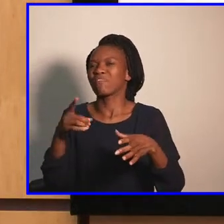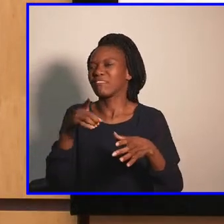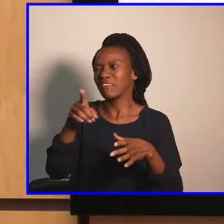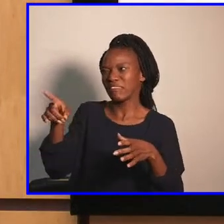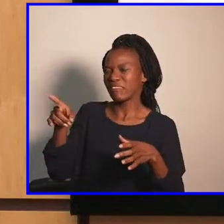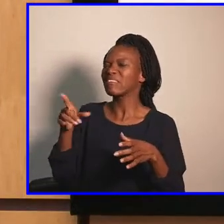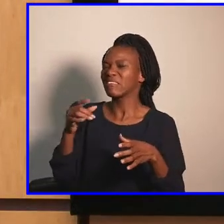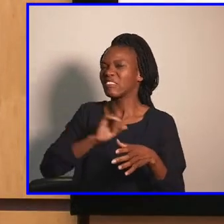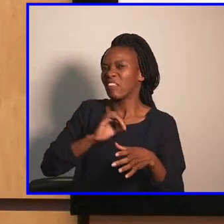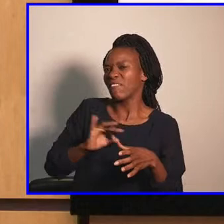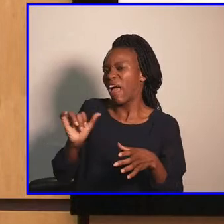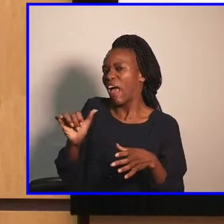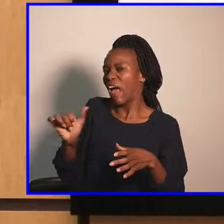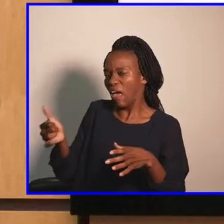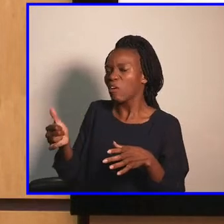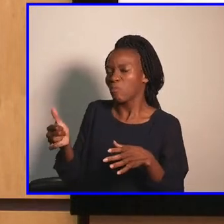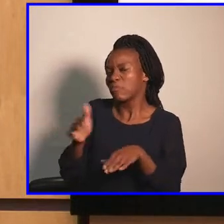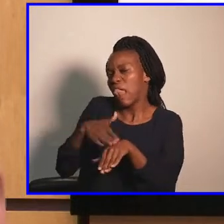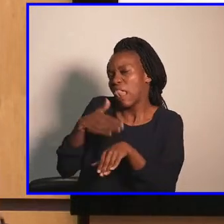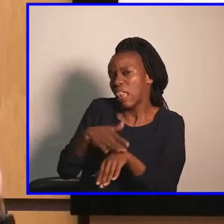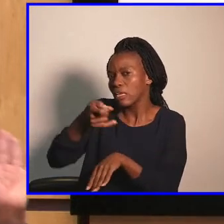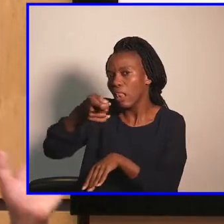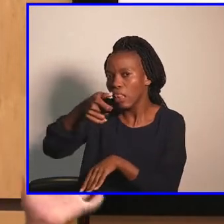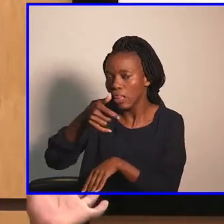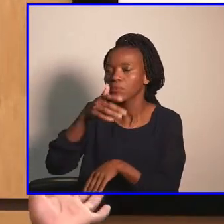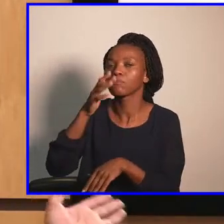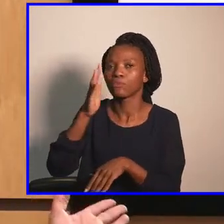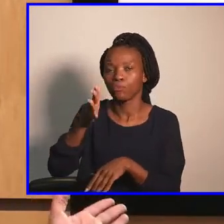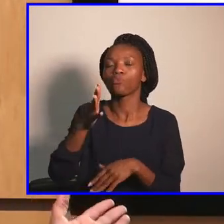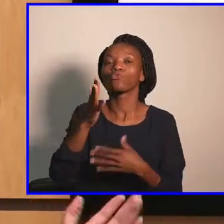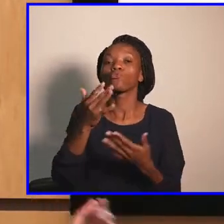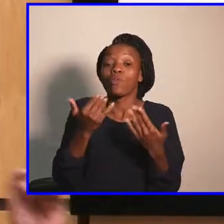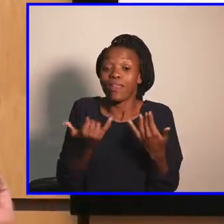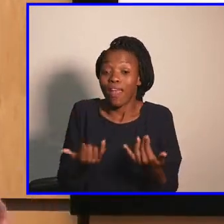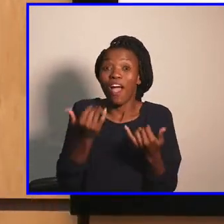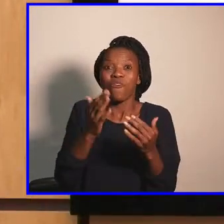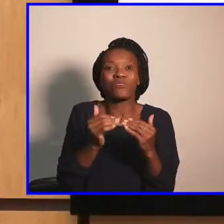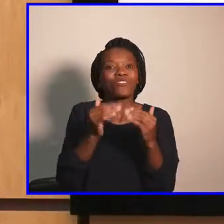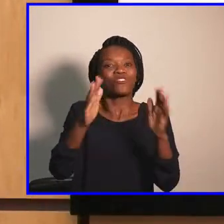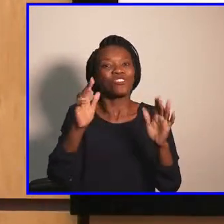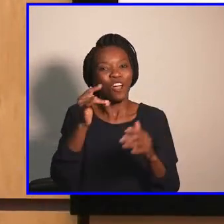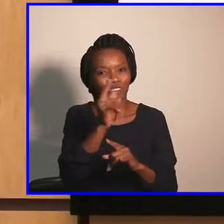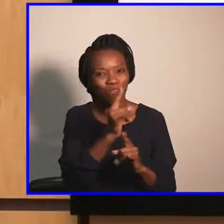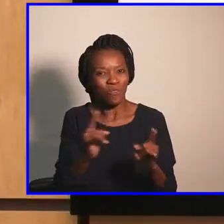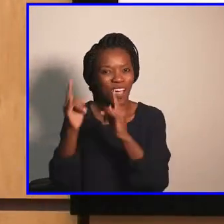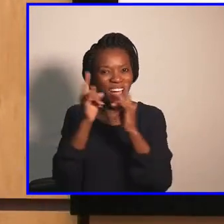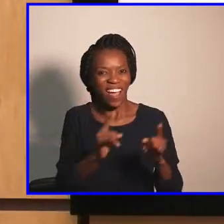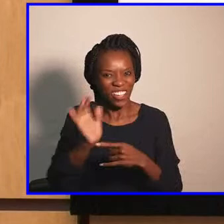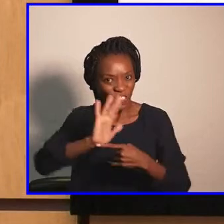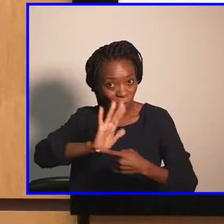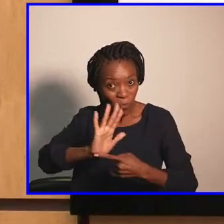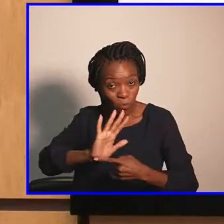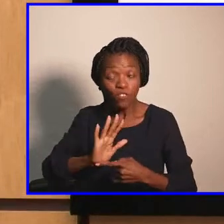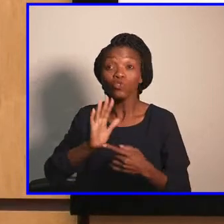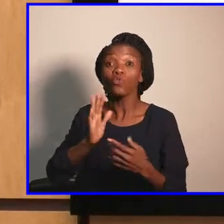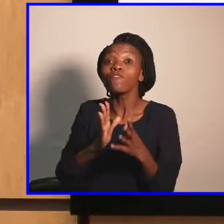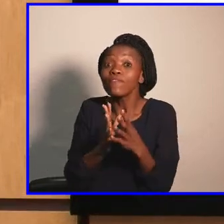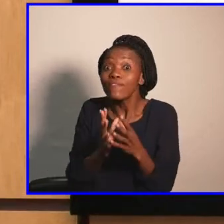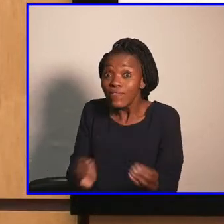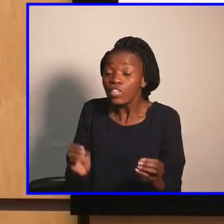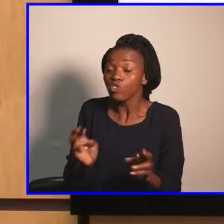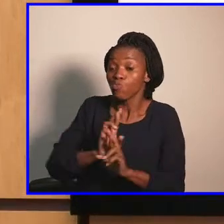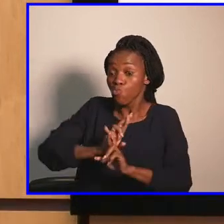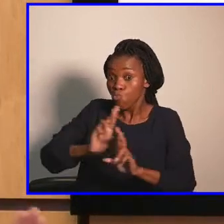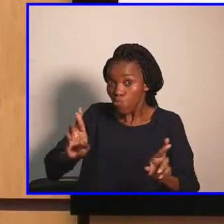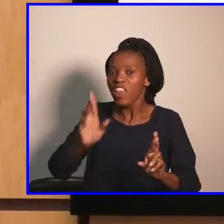running slightly late. So what we're going to do is to start with the recording just now. And as soon as we're done, when they are ready, we'll